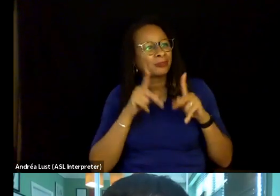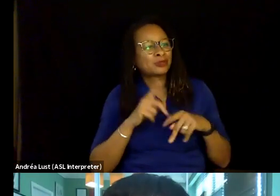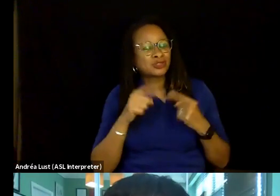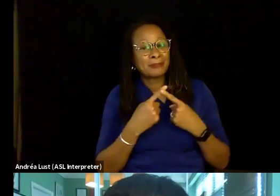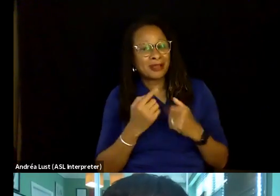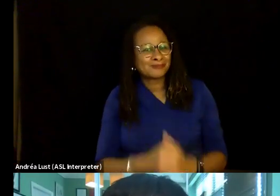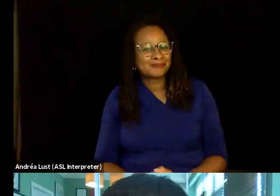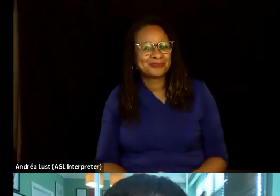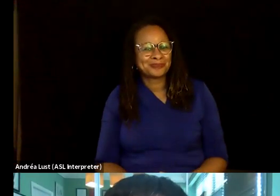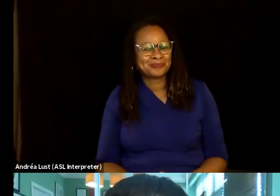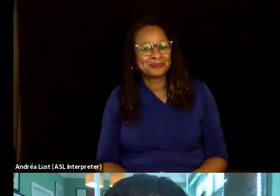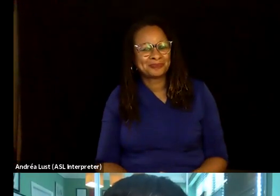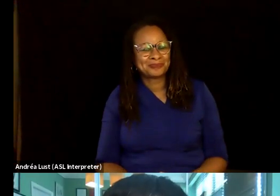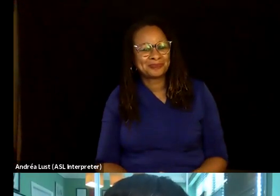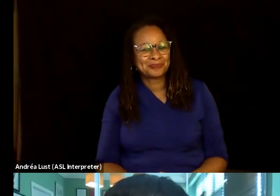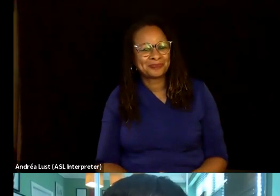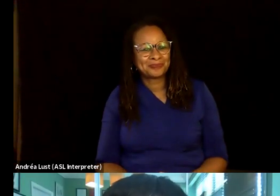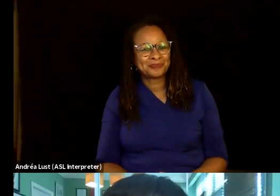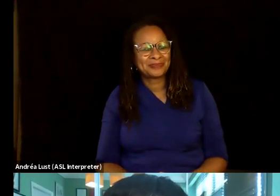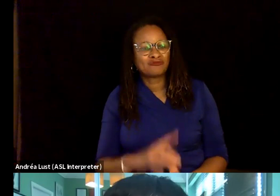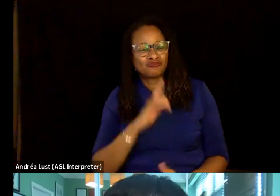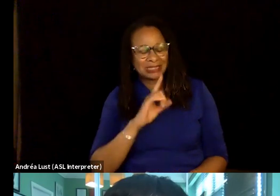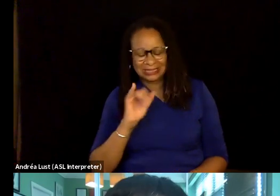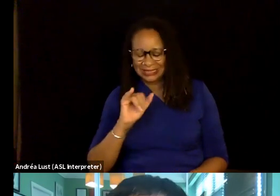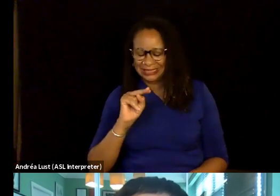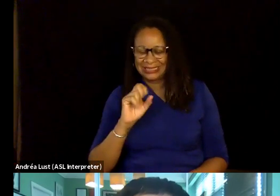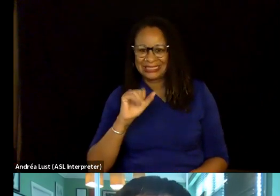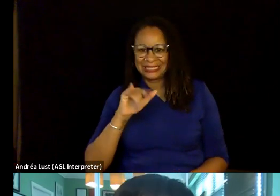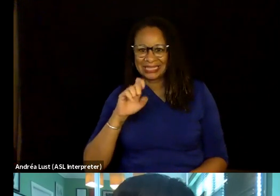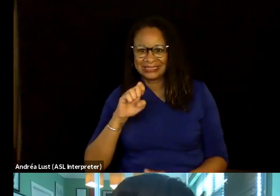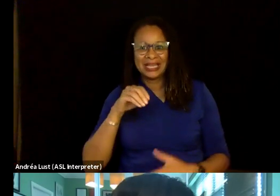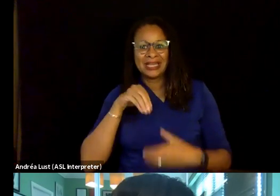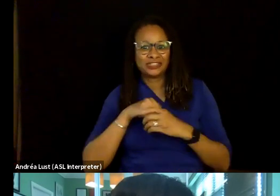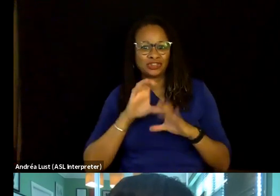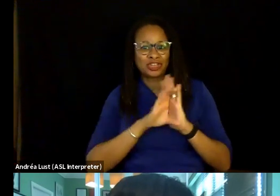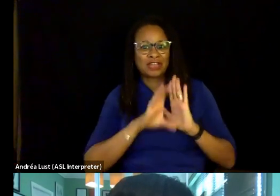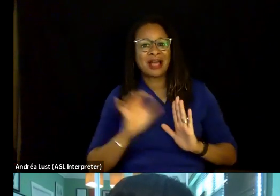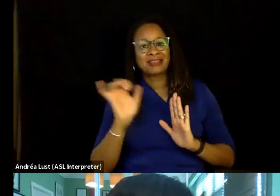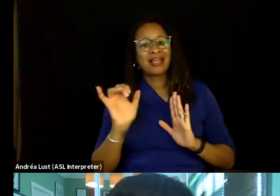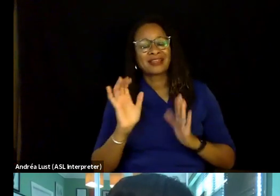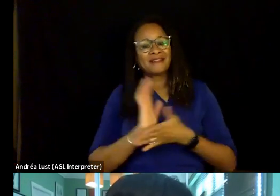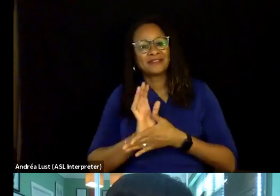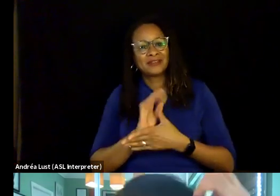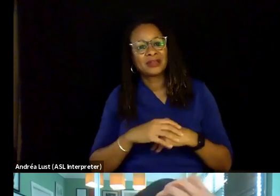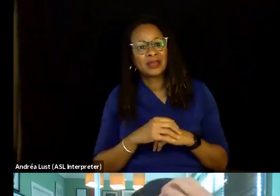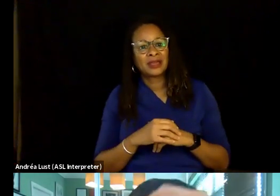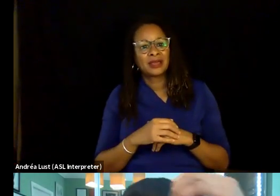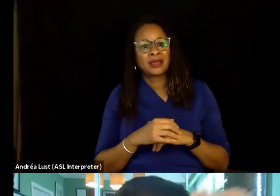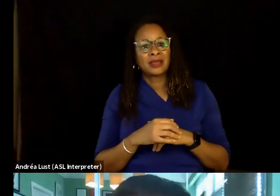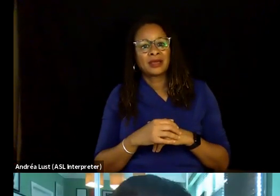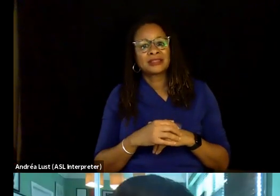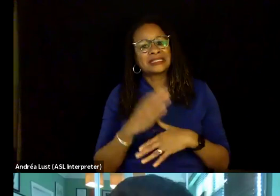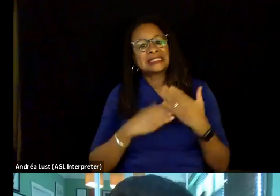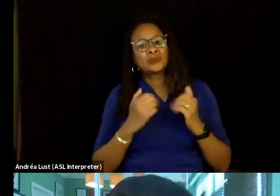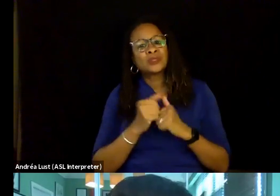But it's just an insight into their character. Like in the film, it's the scenes with her two sisters. That's